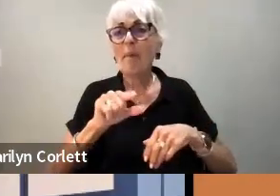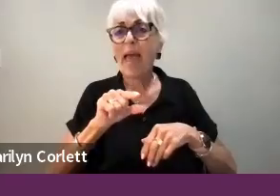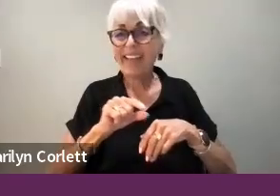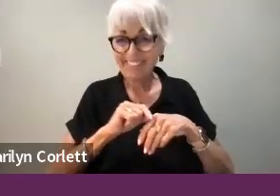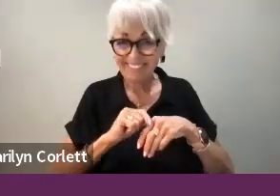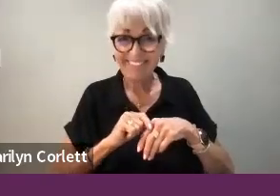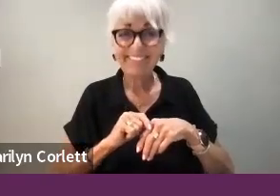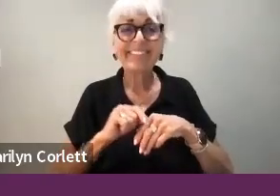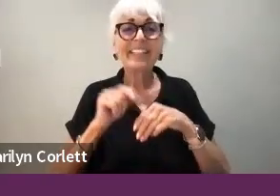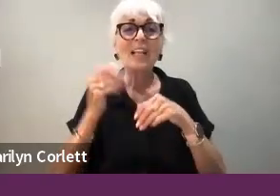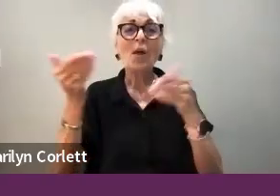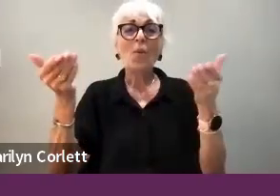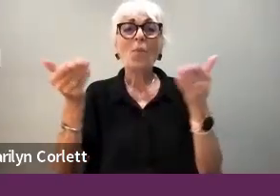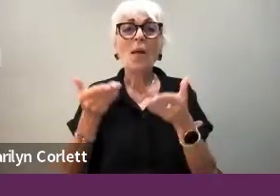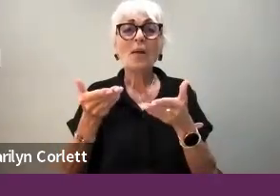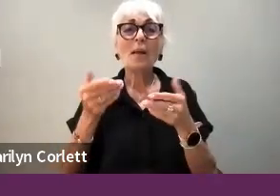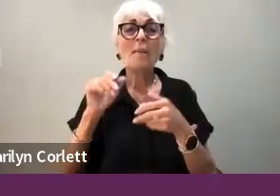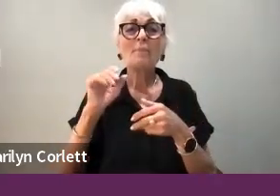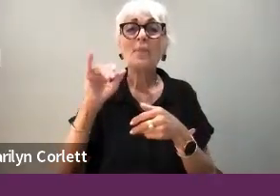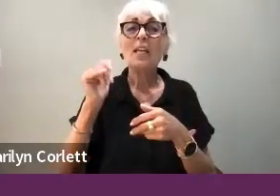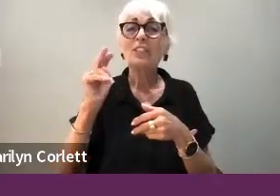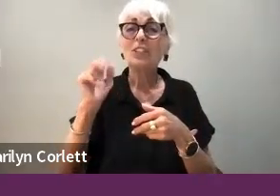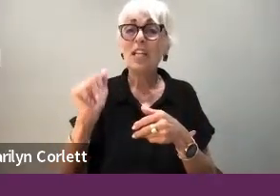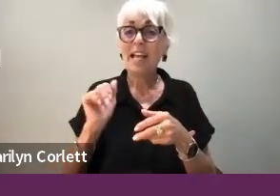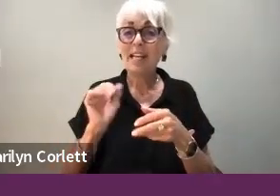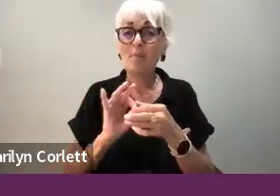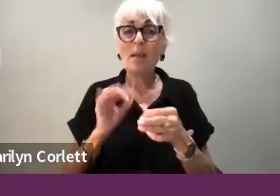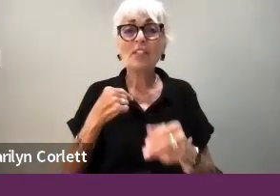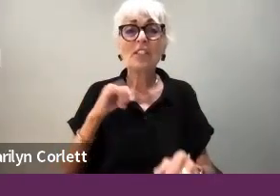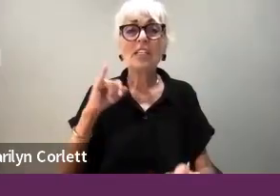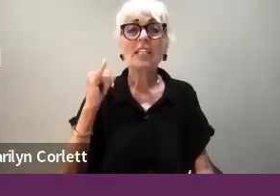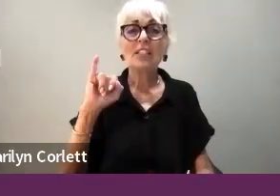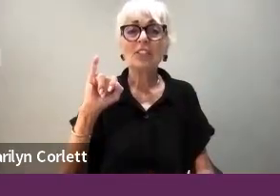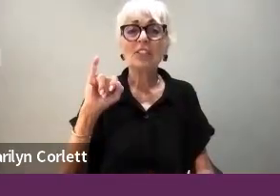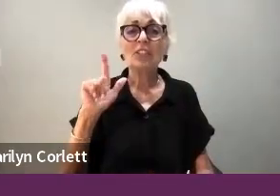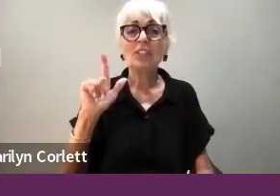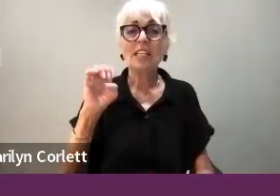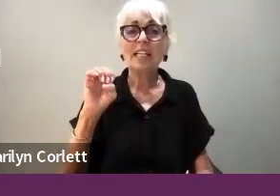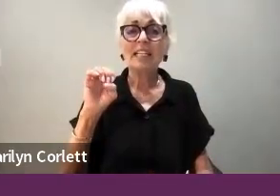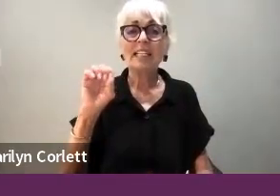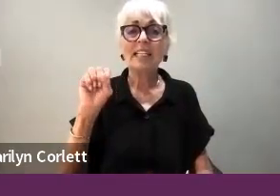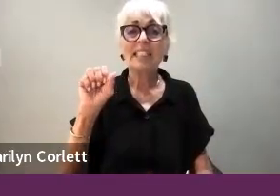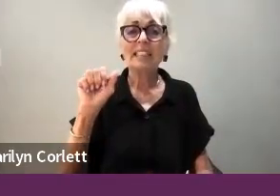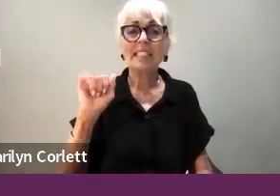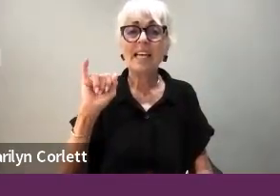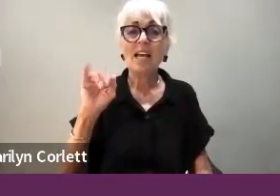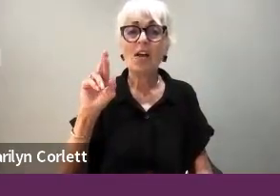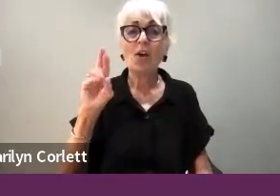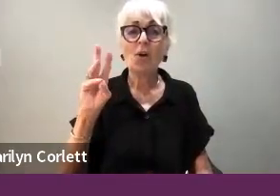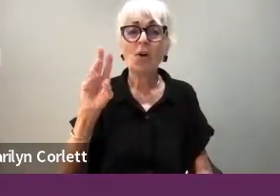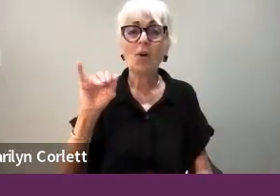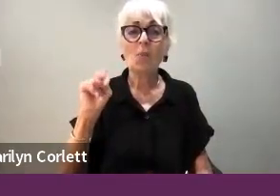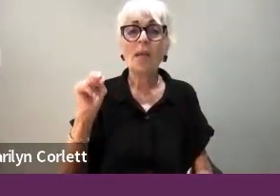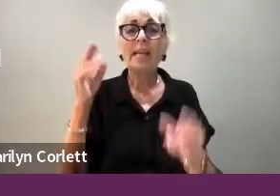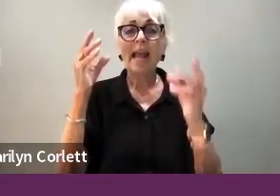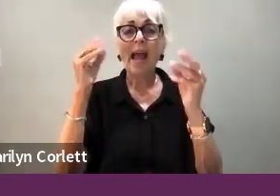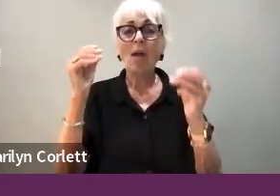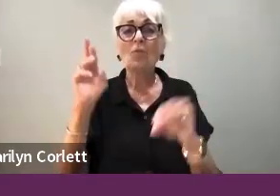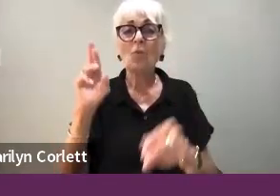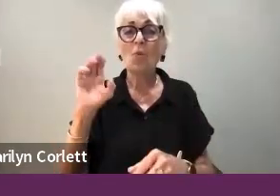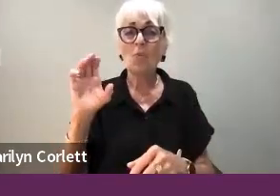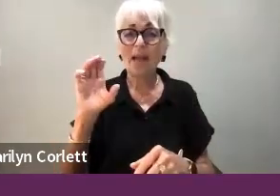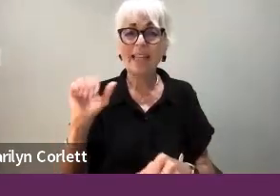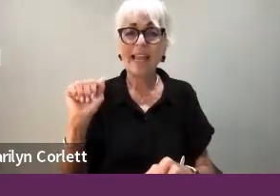So welcome. As Jana mentioned, I am Jaleesa Irwin, the Outdoor Rec AT Specialist at the Michigan Assistive